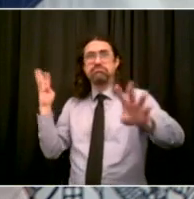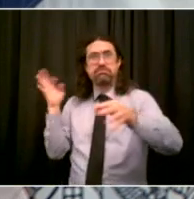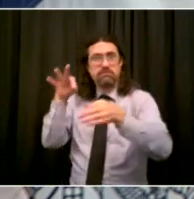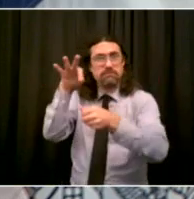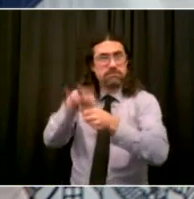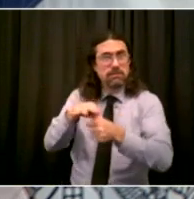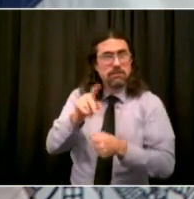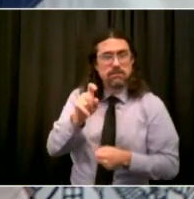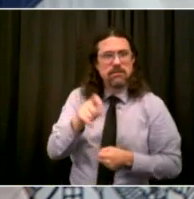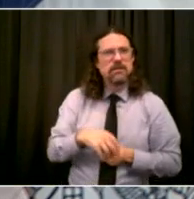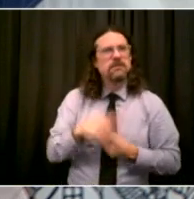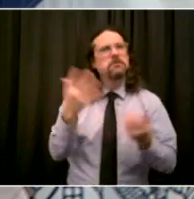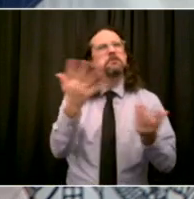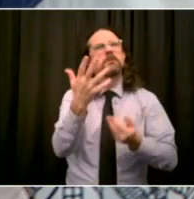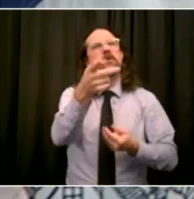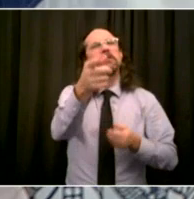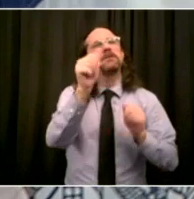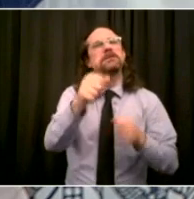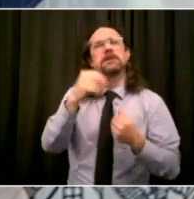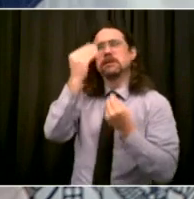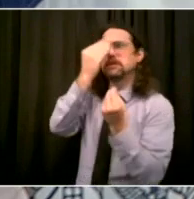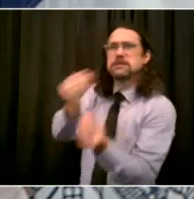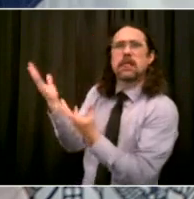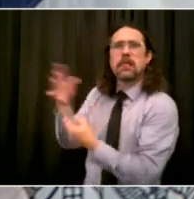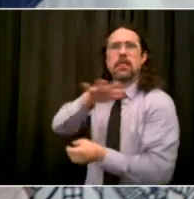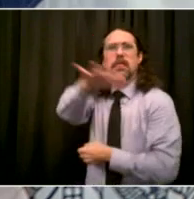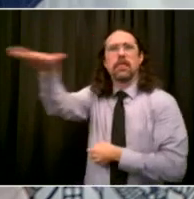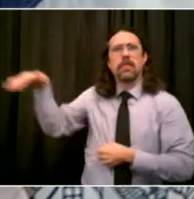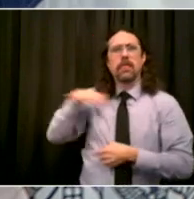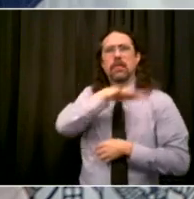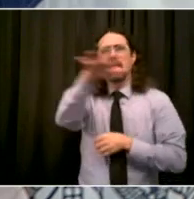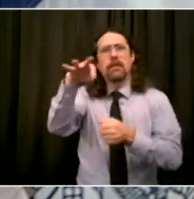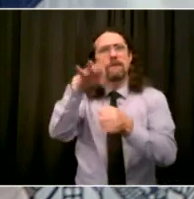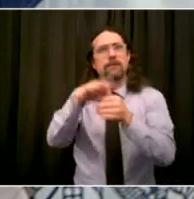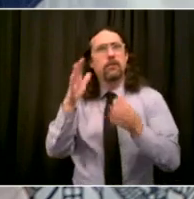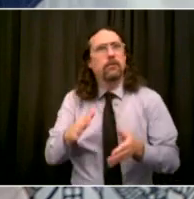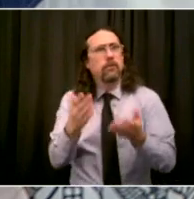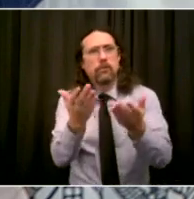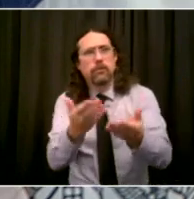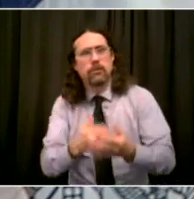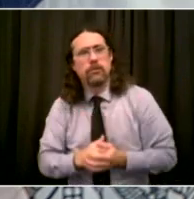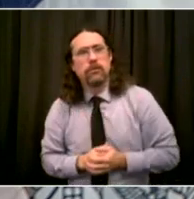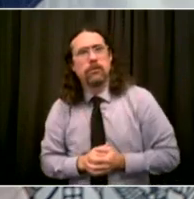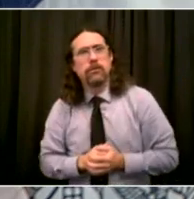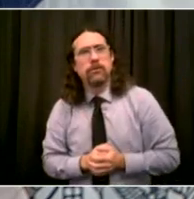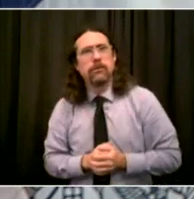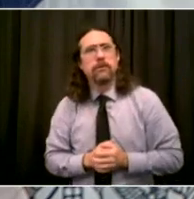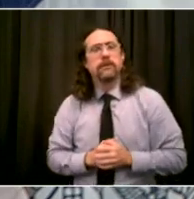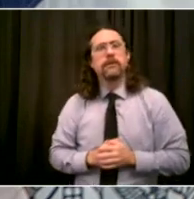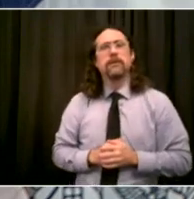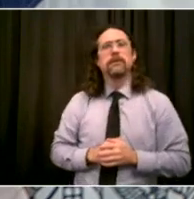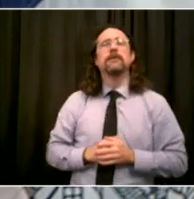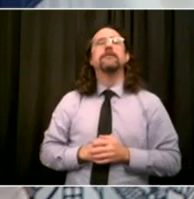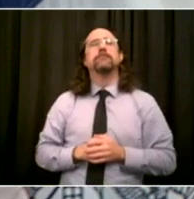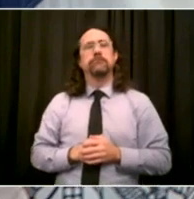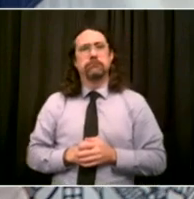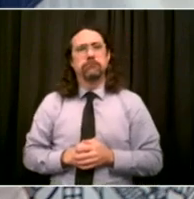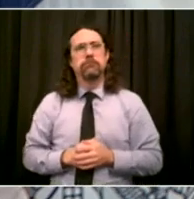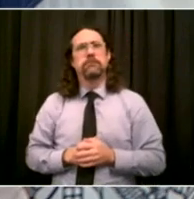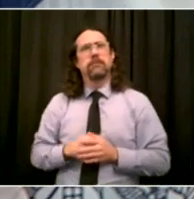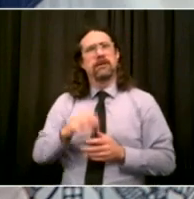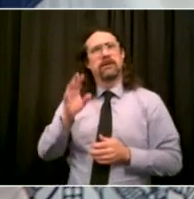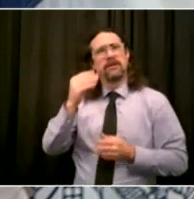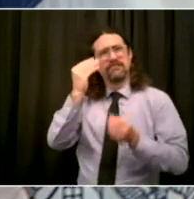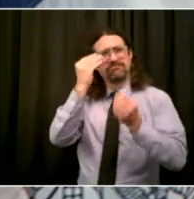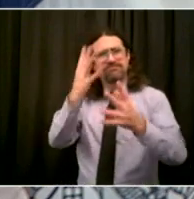fair of you to point out that, you know, when you have early voting, this is one of the best arguments we made for years for early voting. It takes a lot of pressure